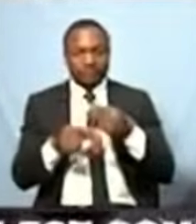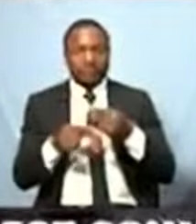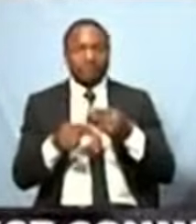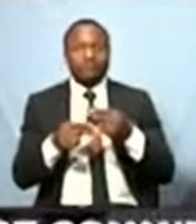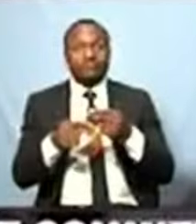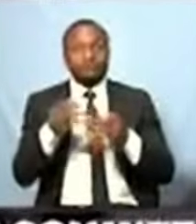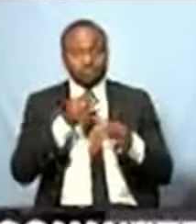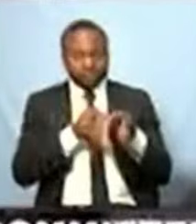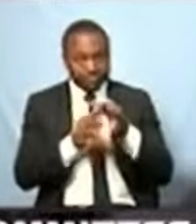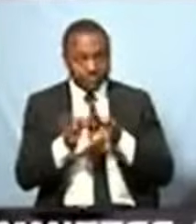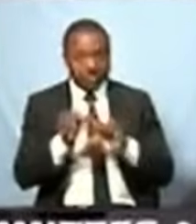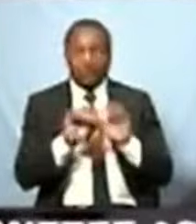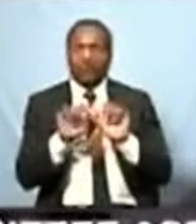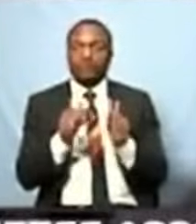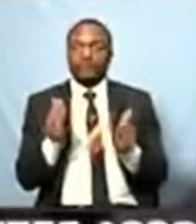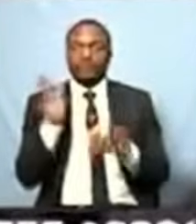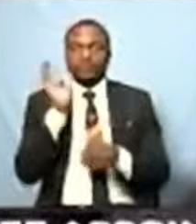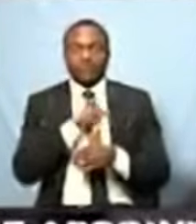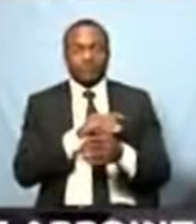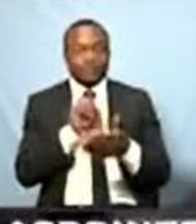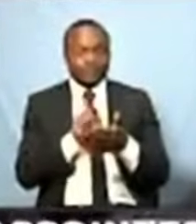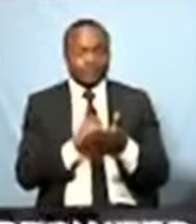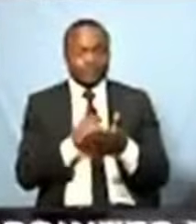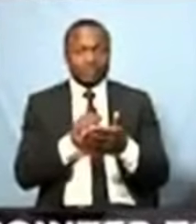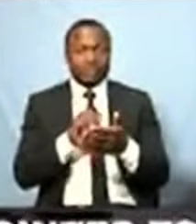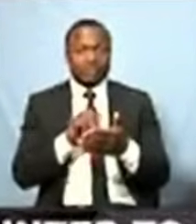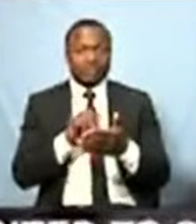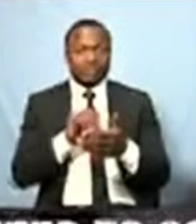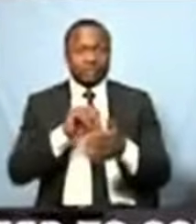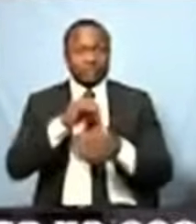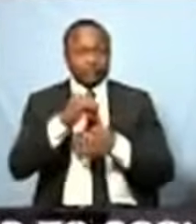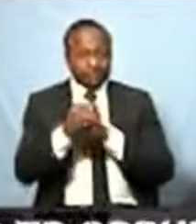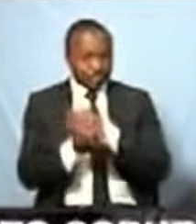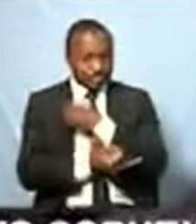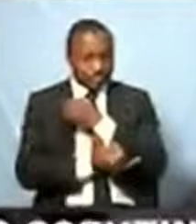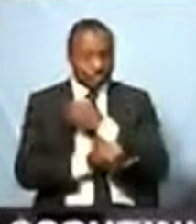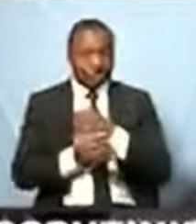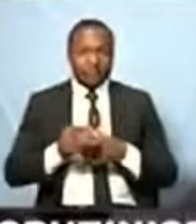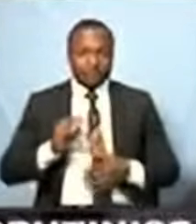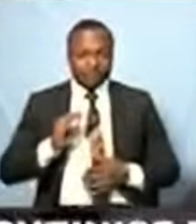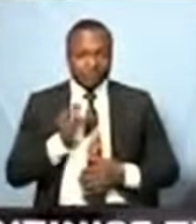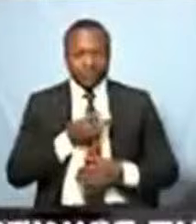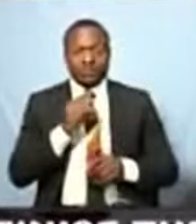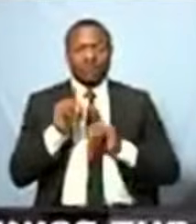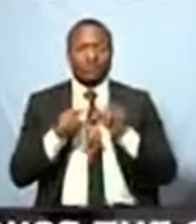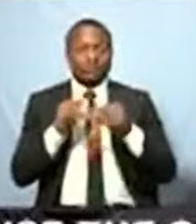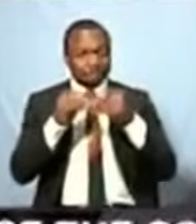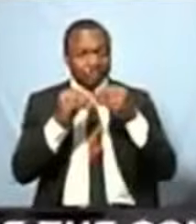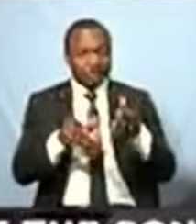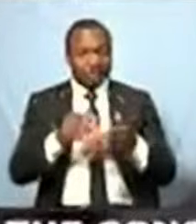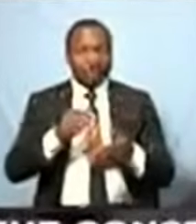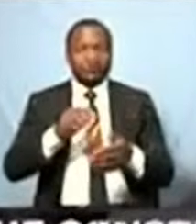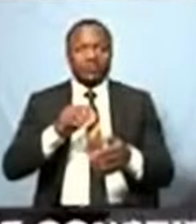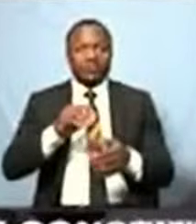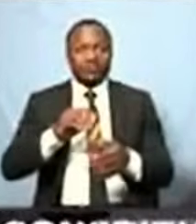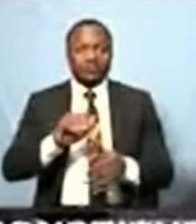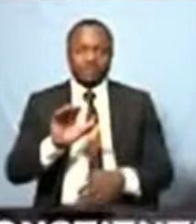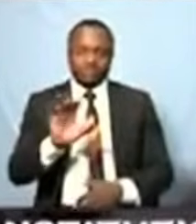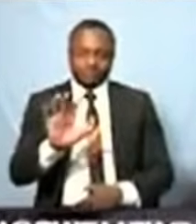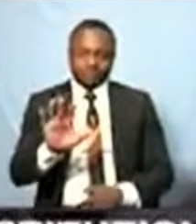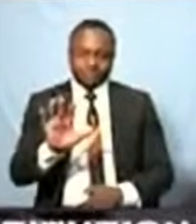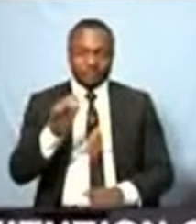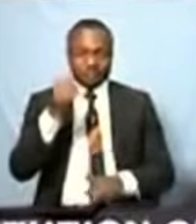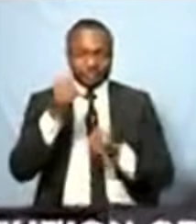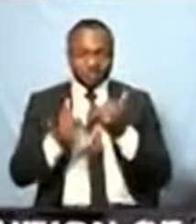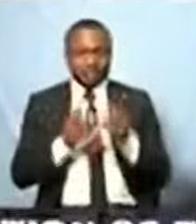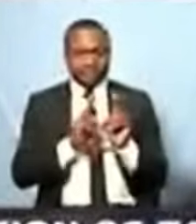It starts with the preamble, which talks about we the people, giving ourselves a constitution. Apart from a preamble, Mr. Chairperson, summarize